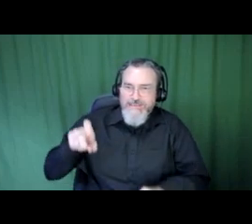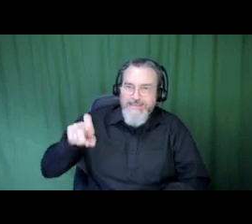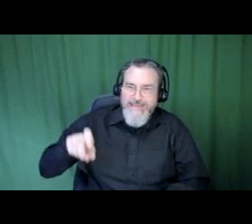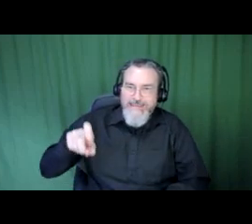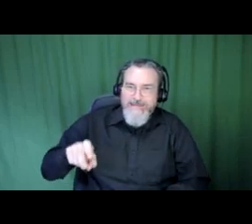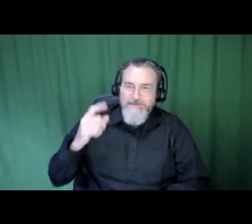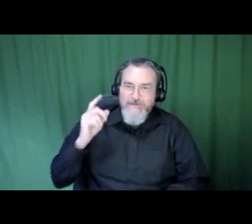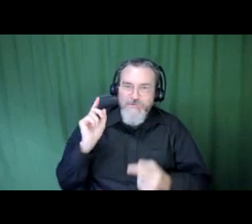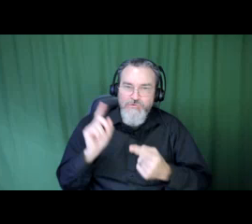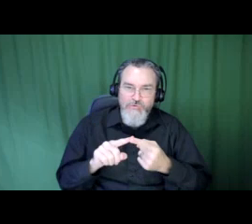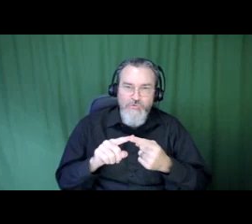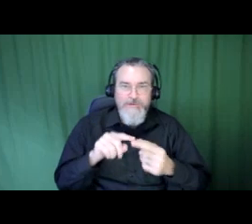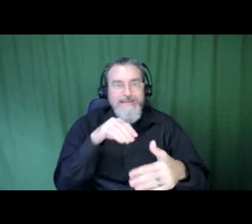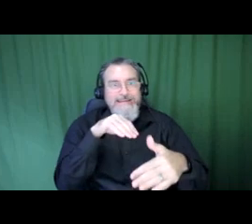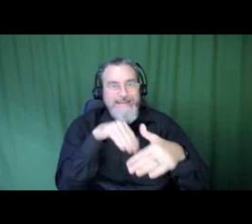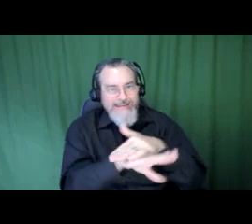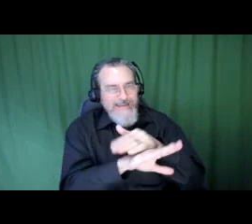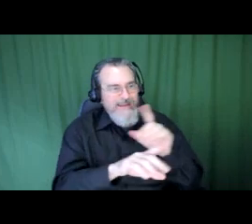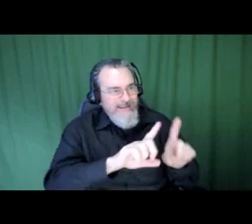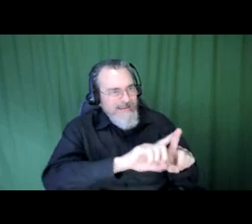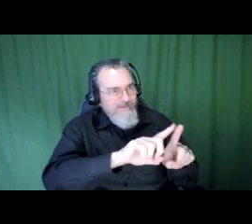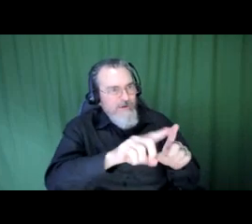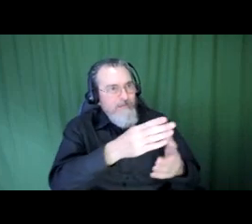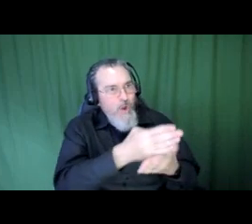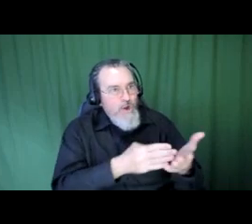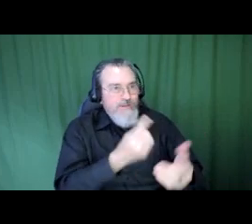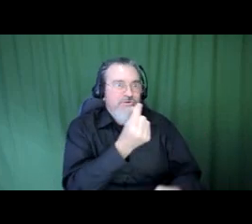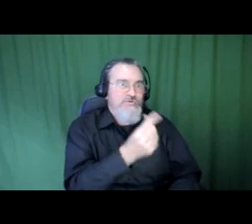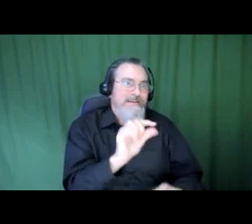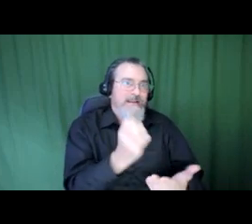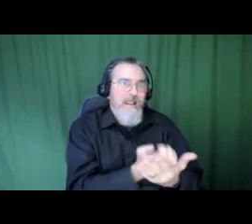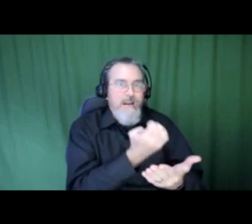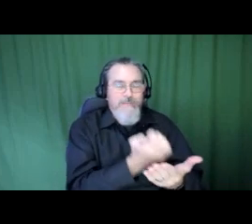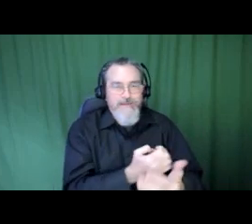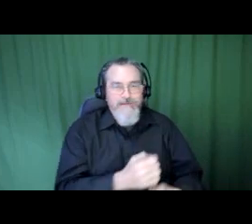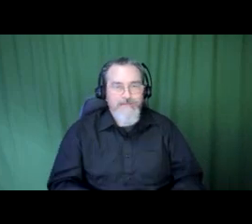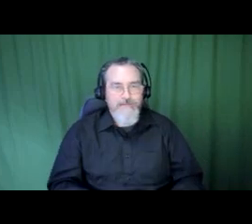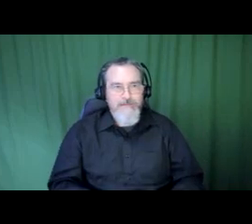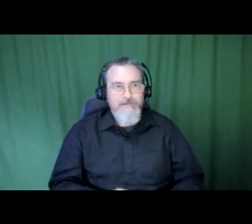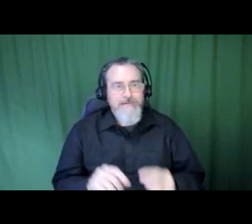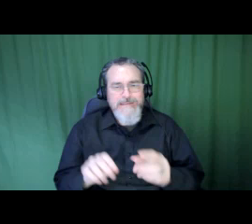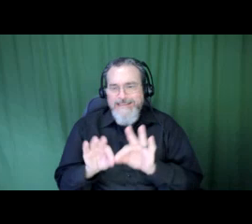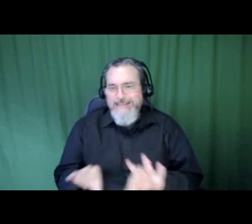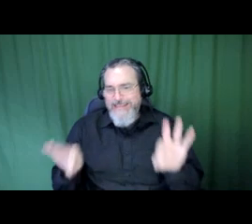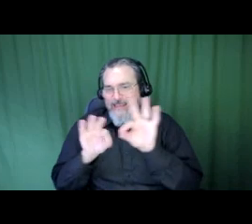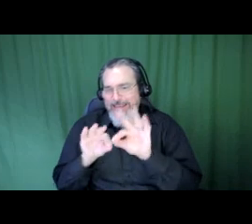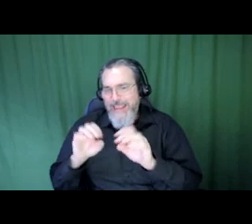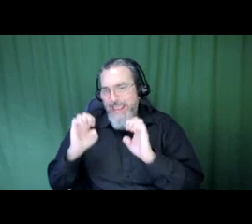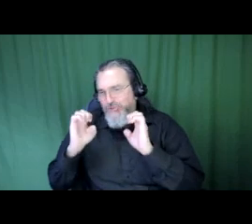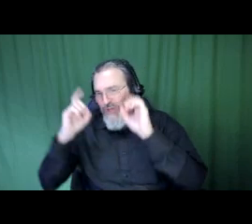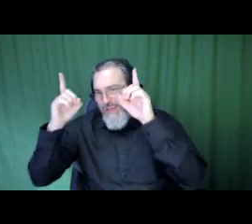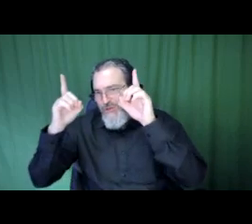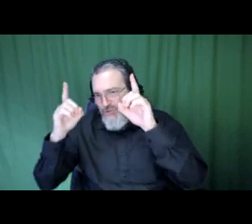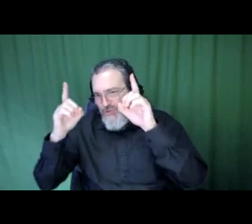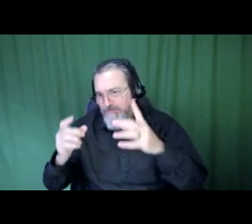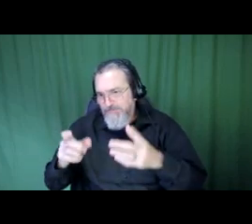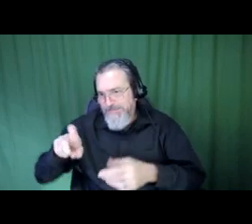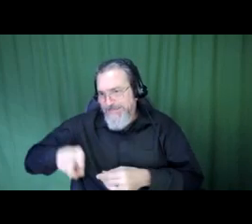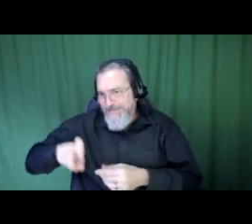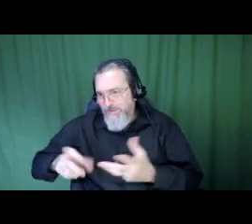different segments of the green economy? What are key education inroads that we can offer, and at